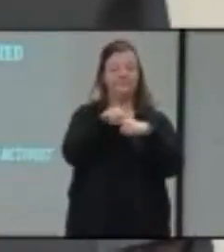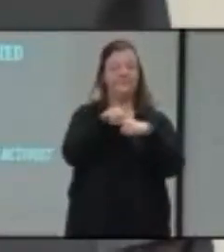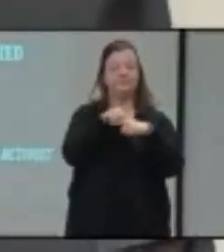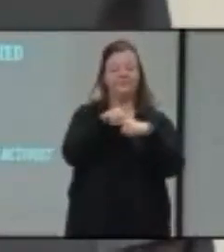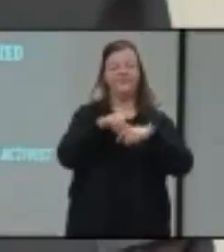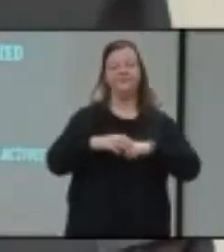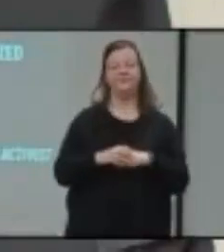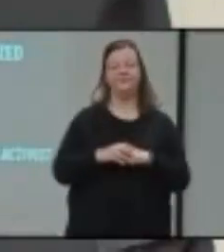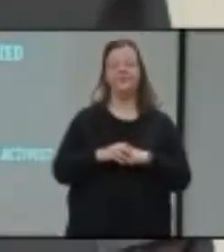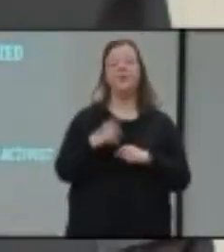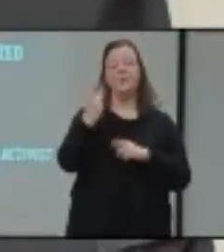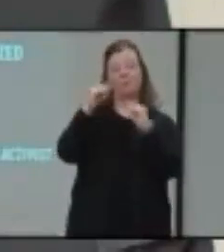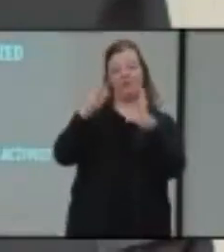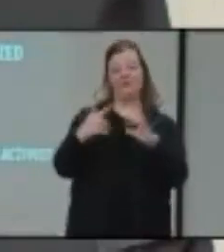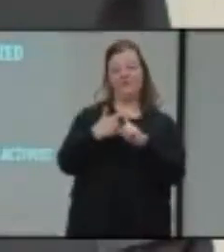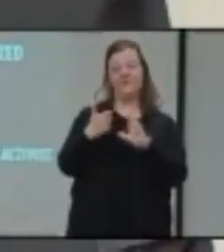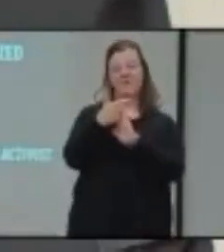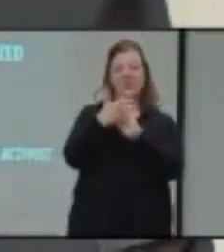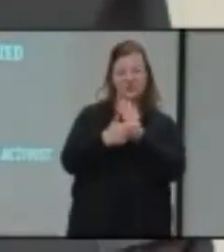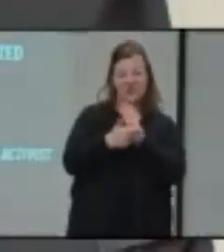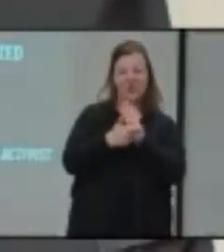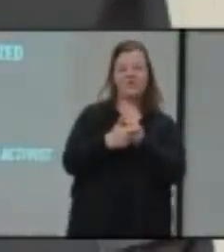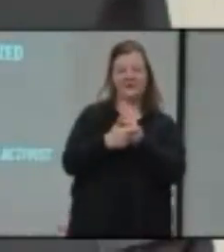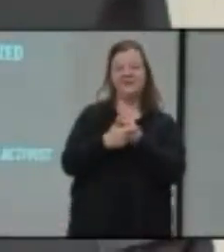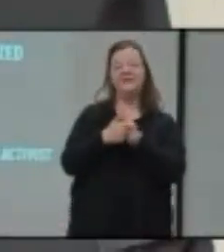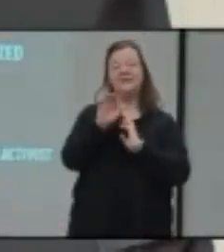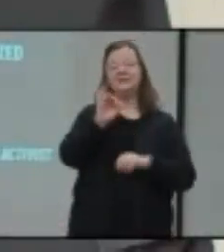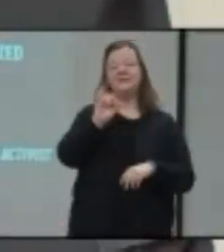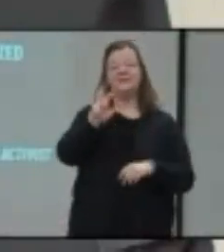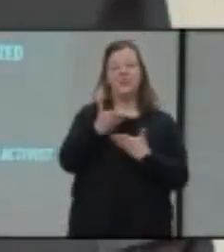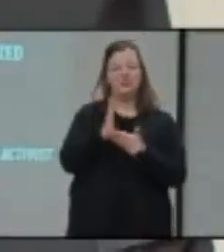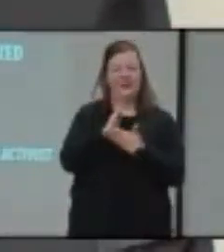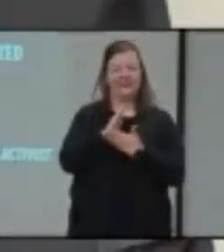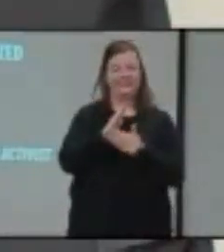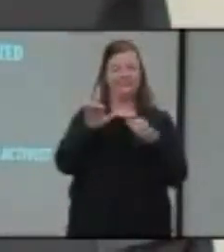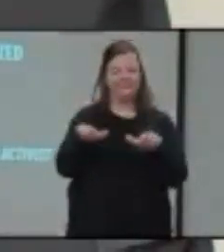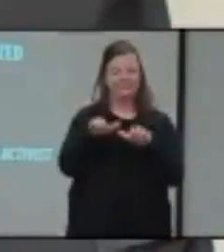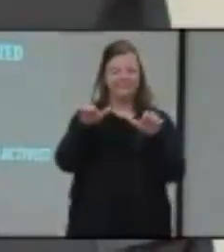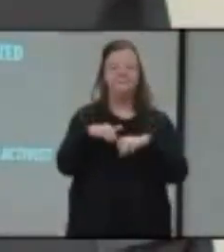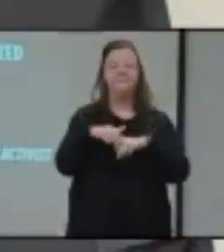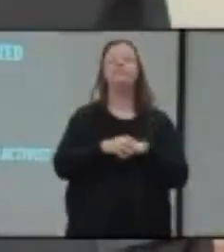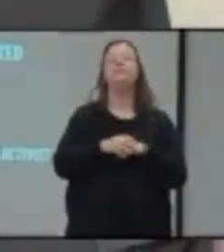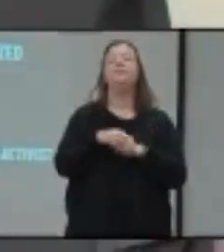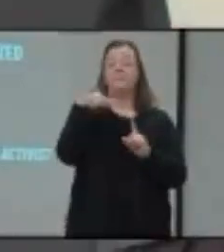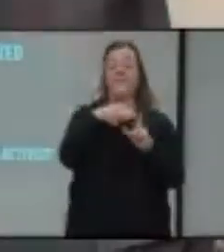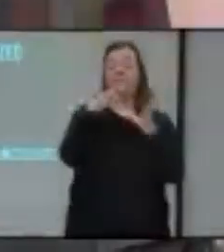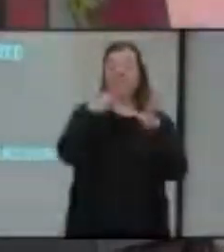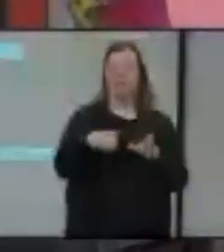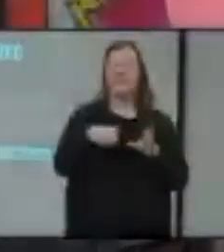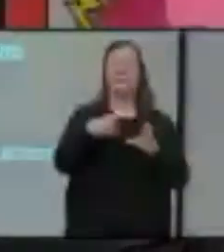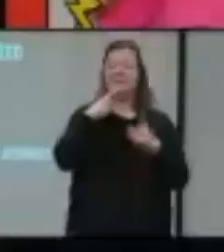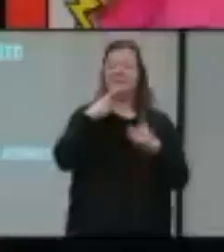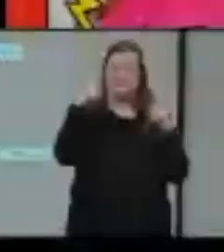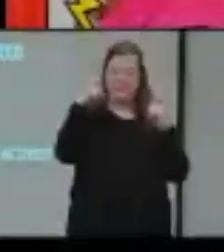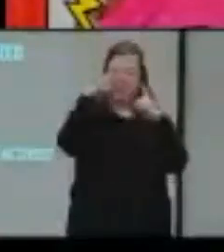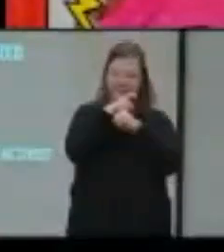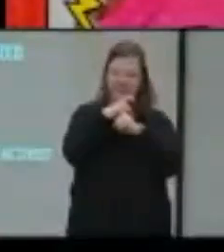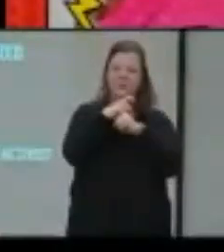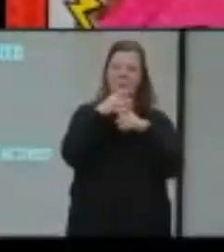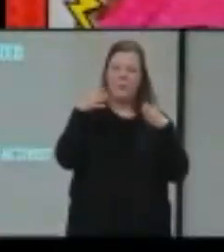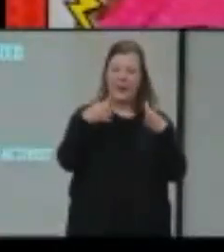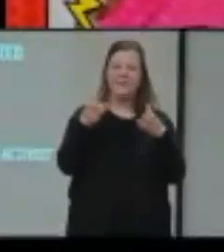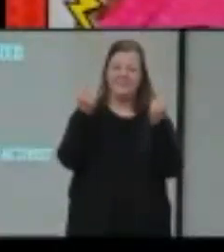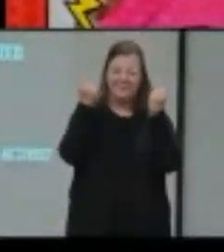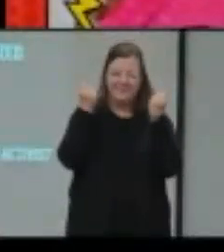Crenshaw, a professor of law and civil rights activist. She defines intersectionality as the complex cumulative way in which the effects